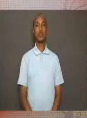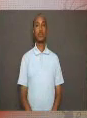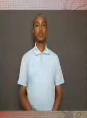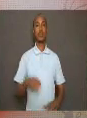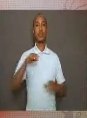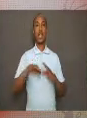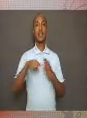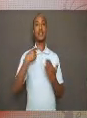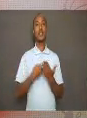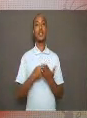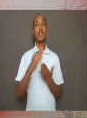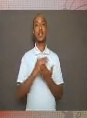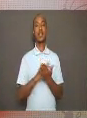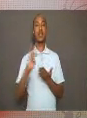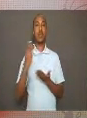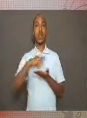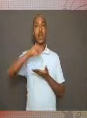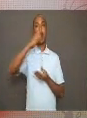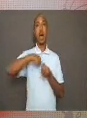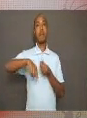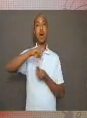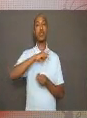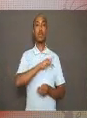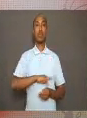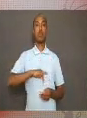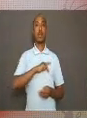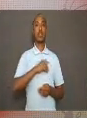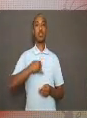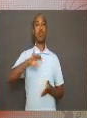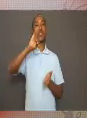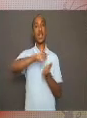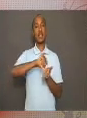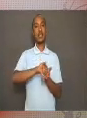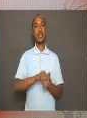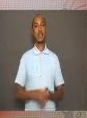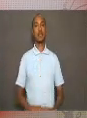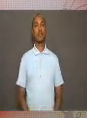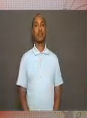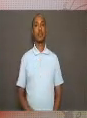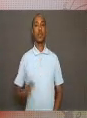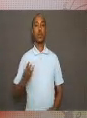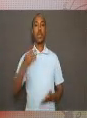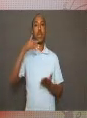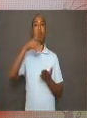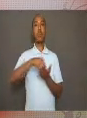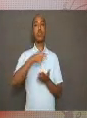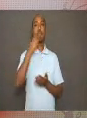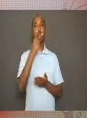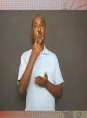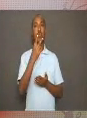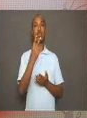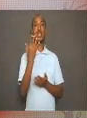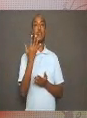In this lesson, we learned about the properties of salts. We also looked at